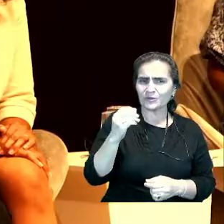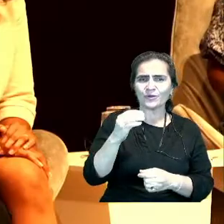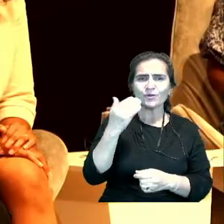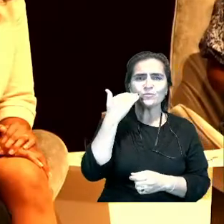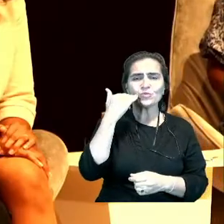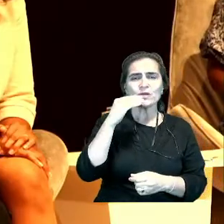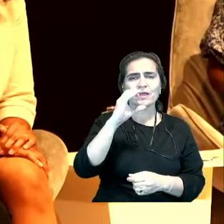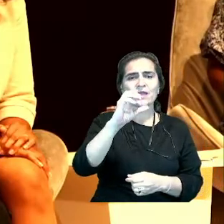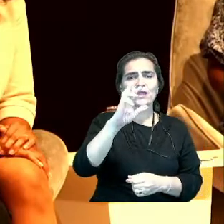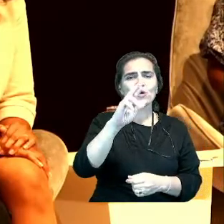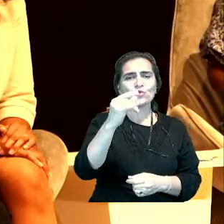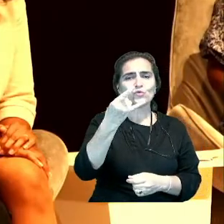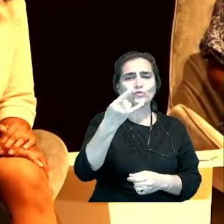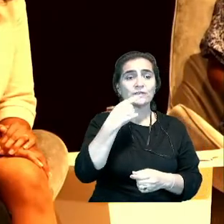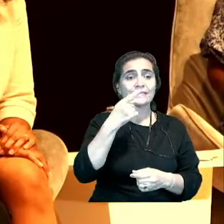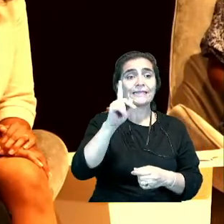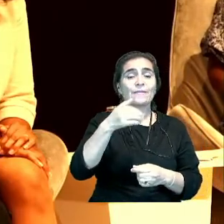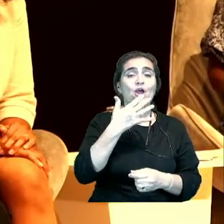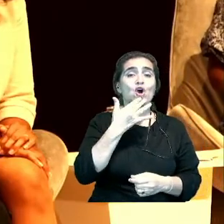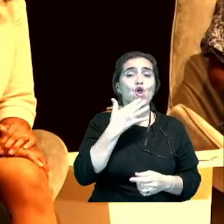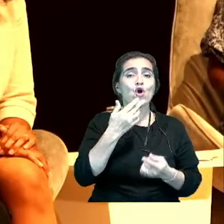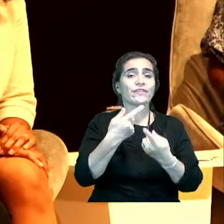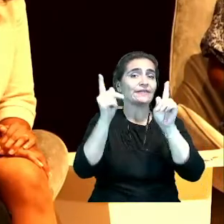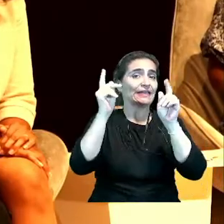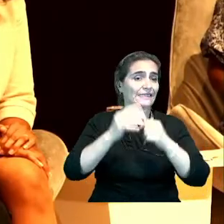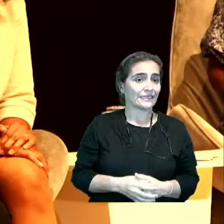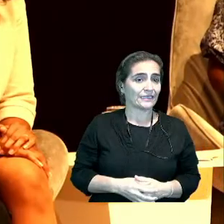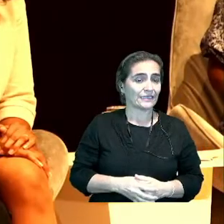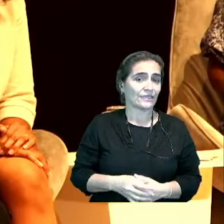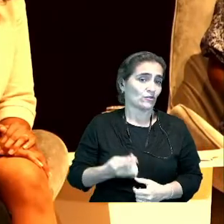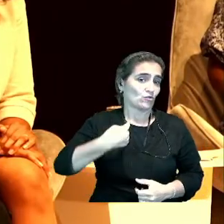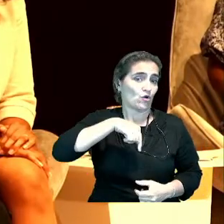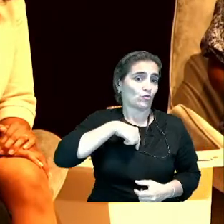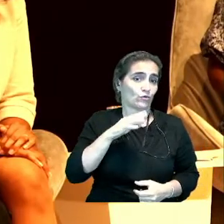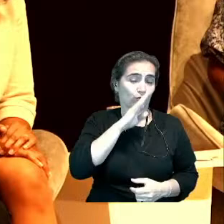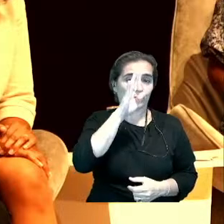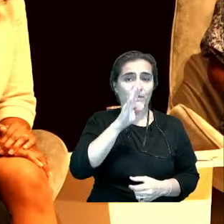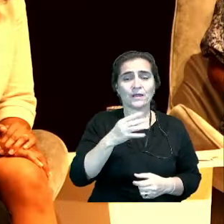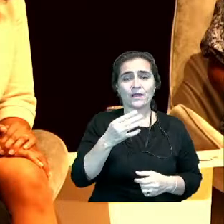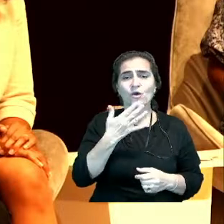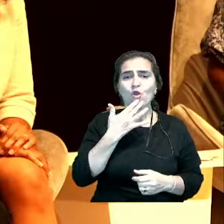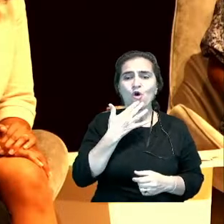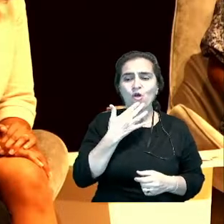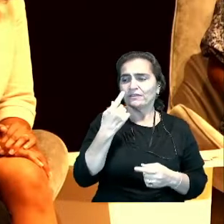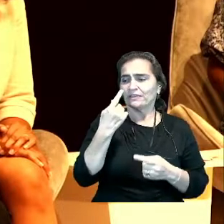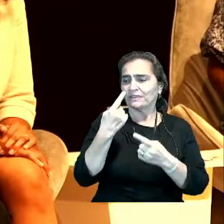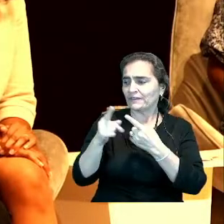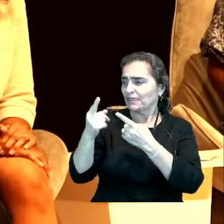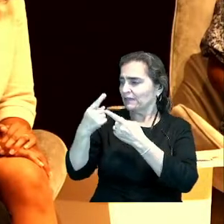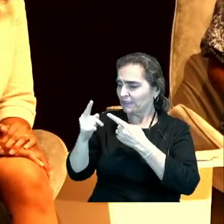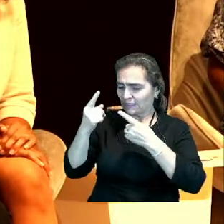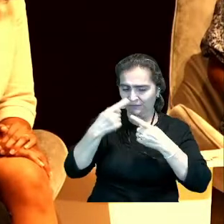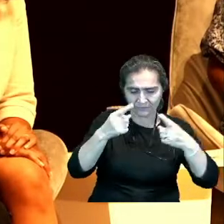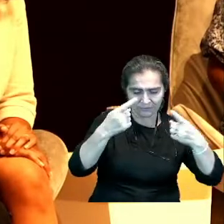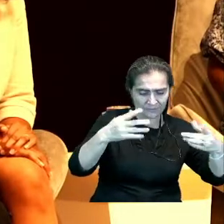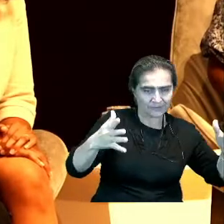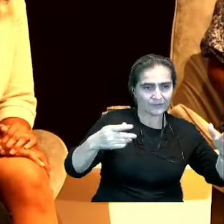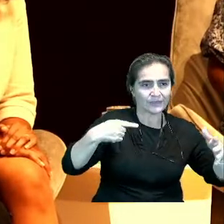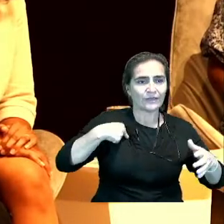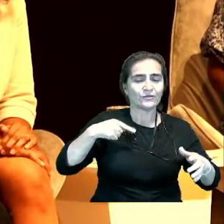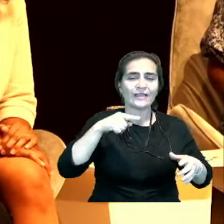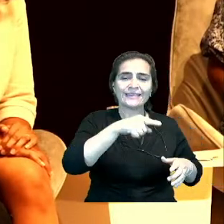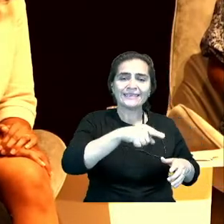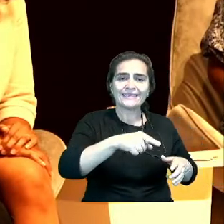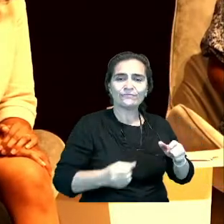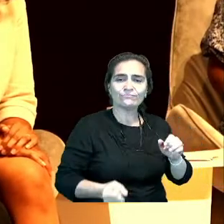And as our colleague said before, our colors are different. The clothes we wear are different. And that